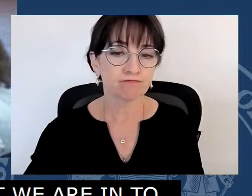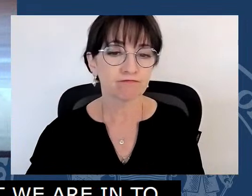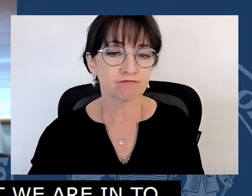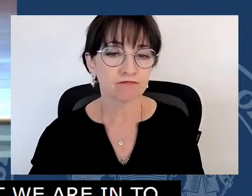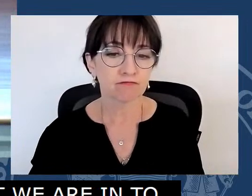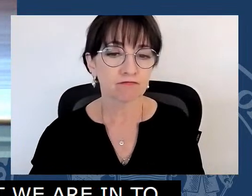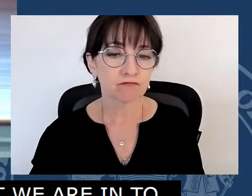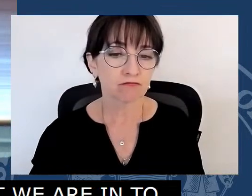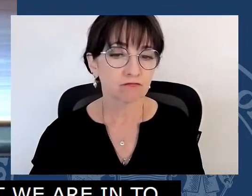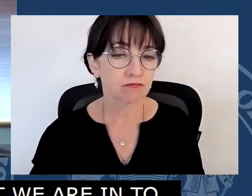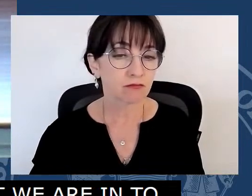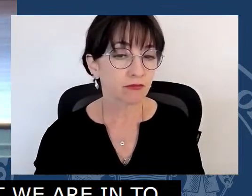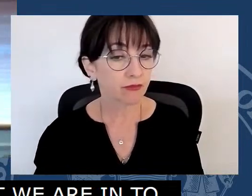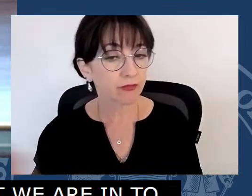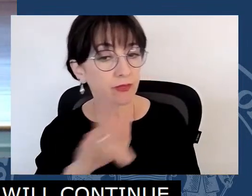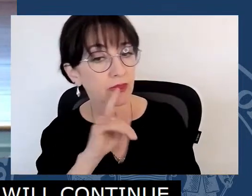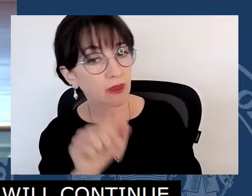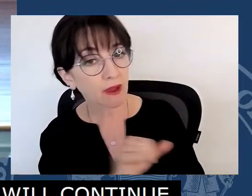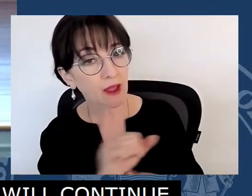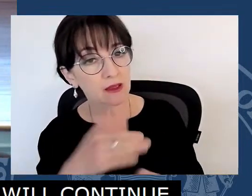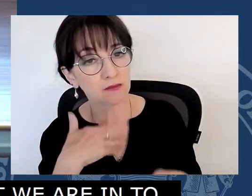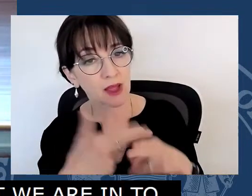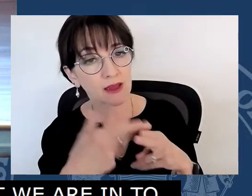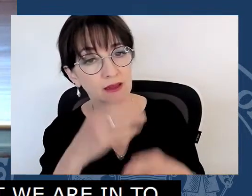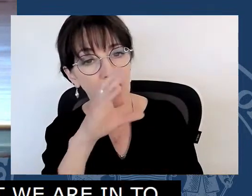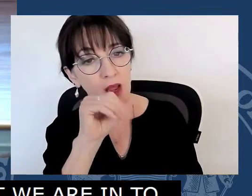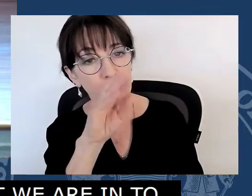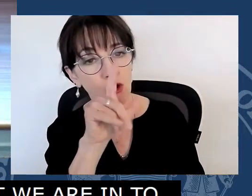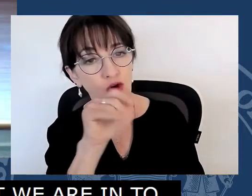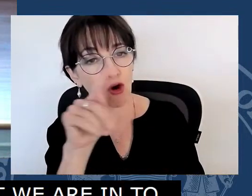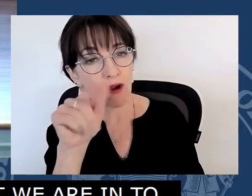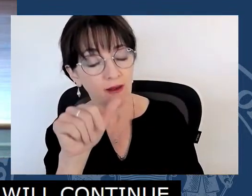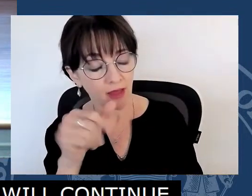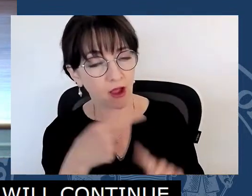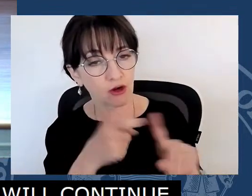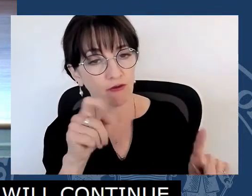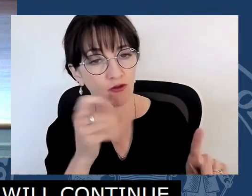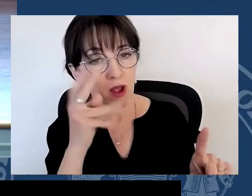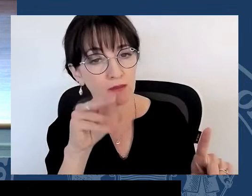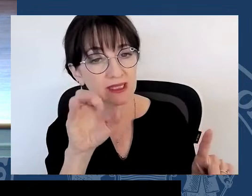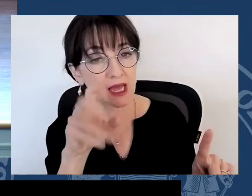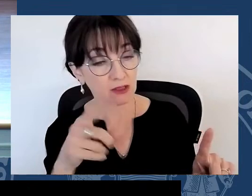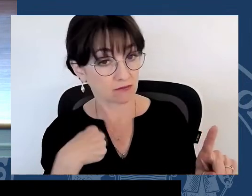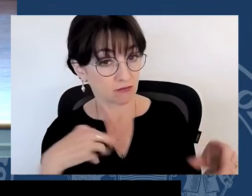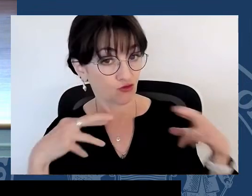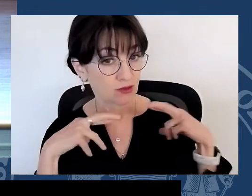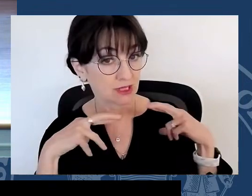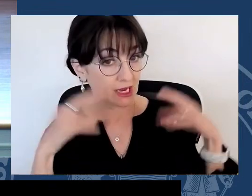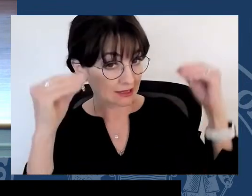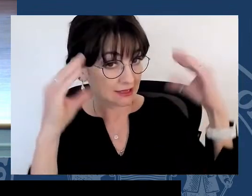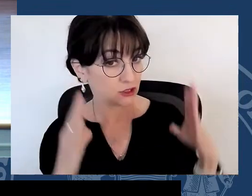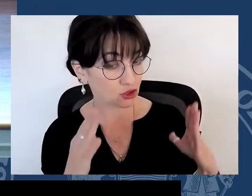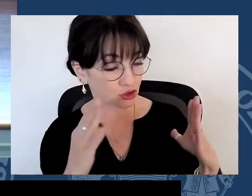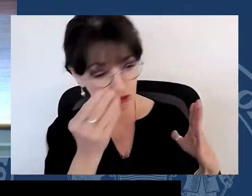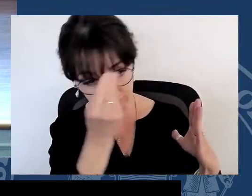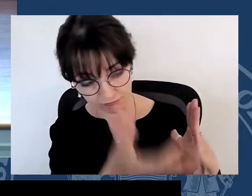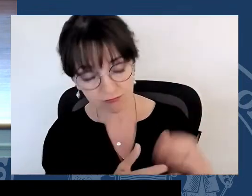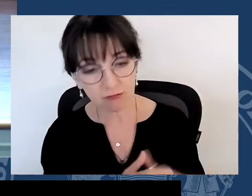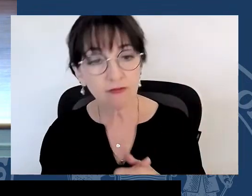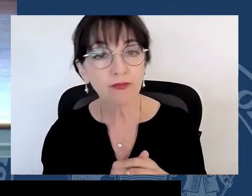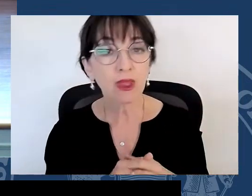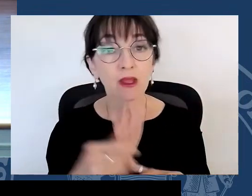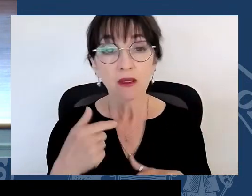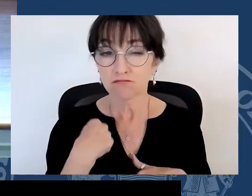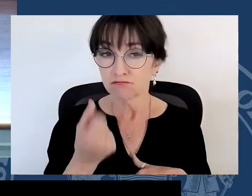Actually, I'm Carlotta Klein from Townsend, and I'm also a retiree teacher. As I understand it for the